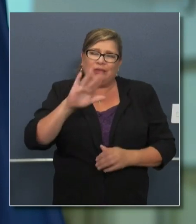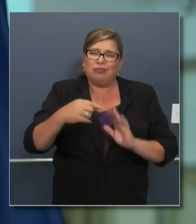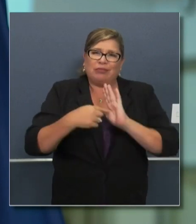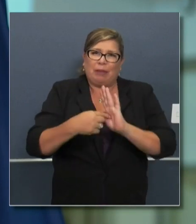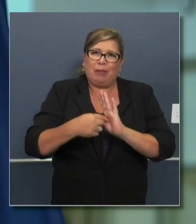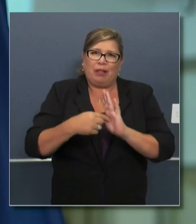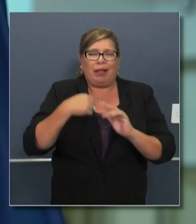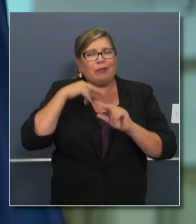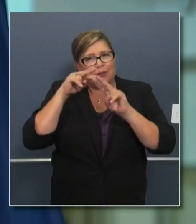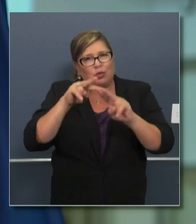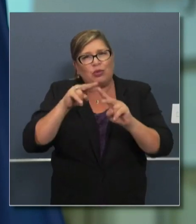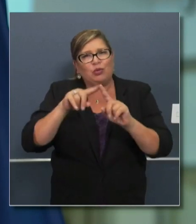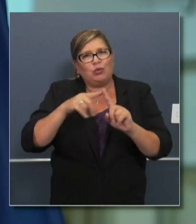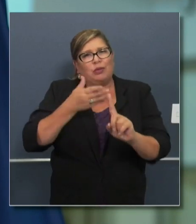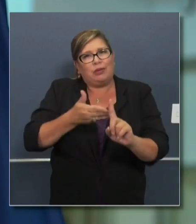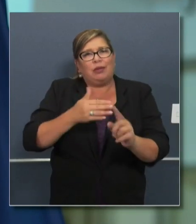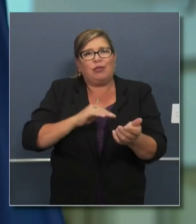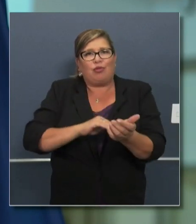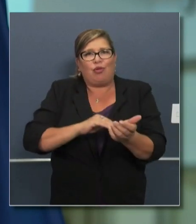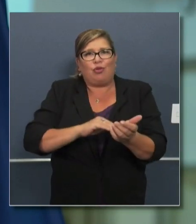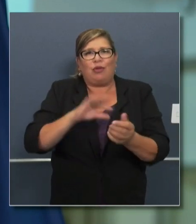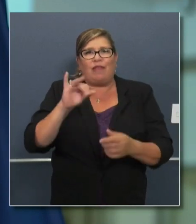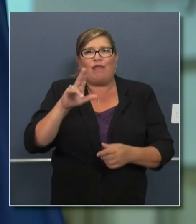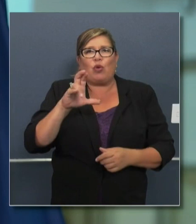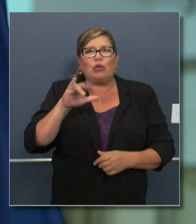Rachel Bluth, Cal Matters.